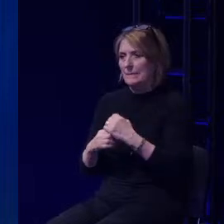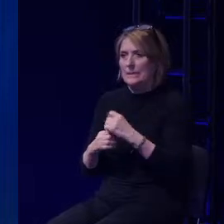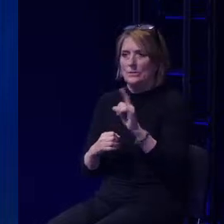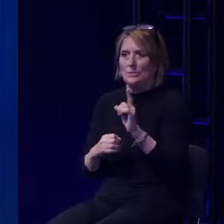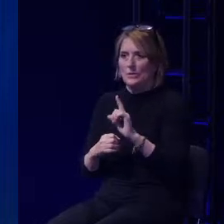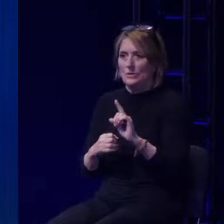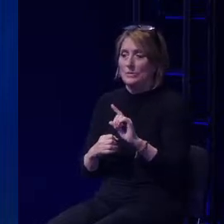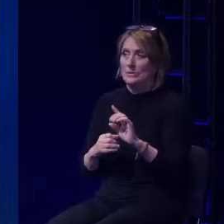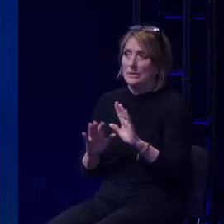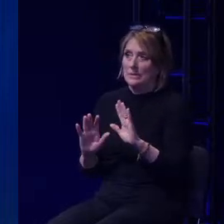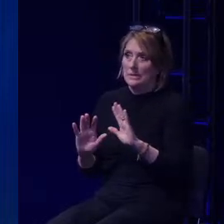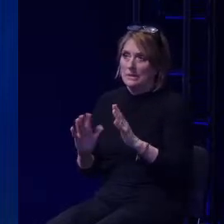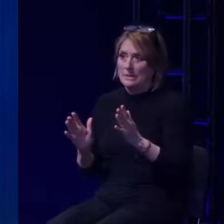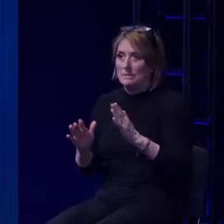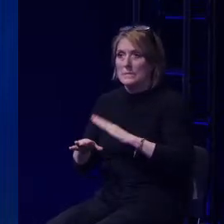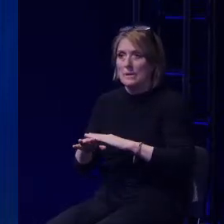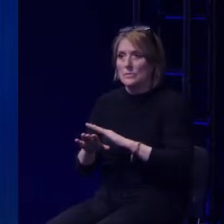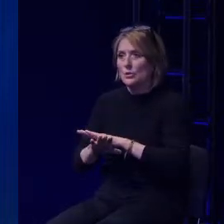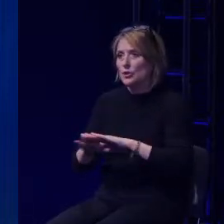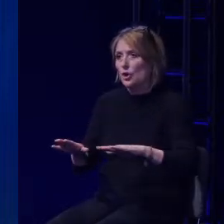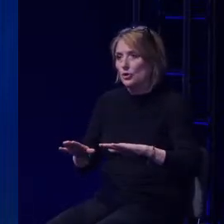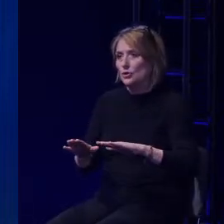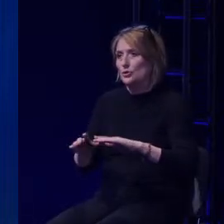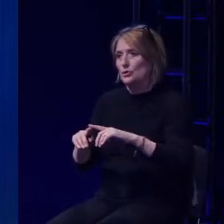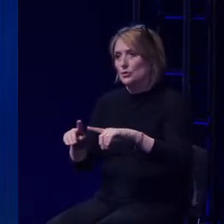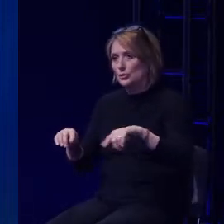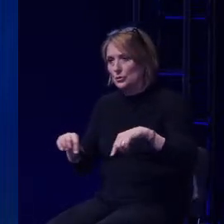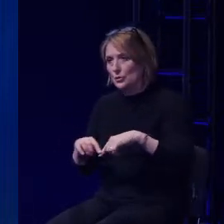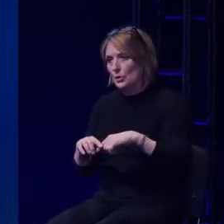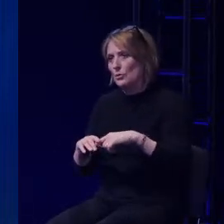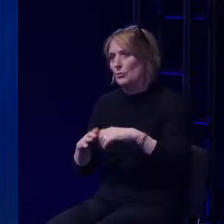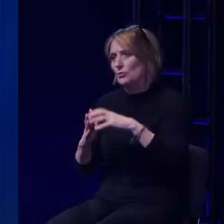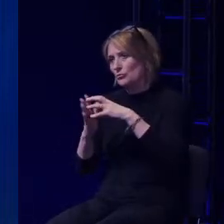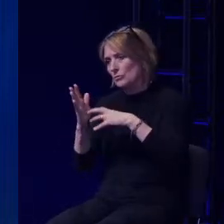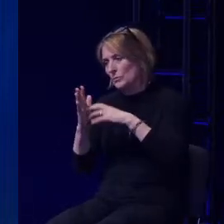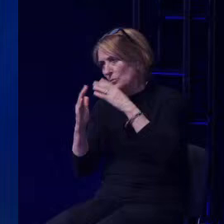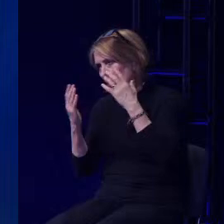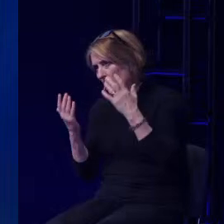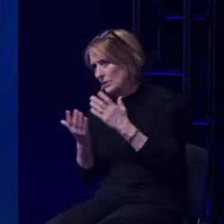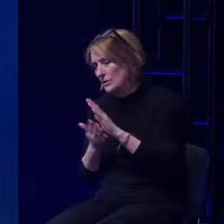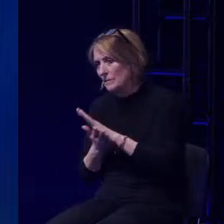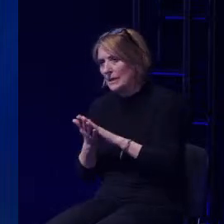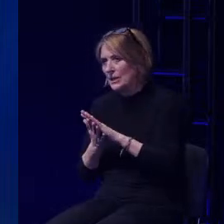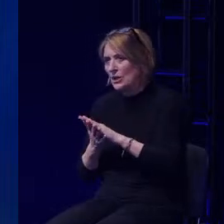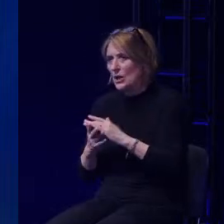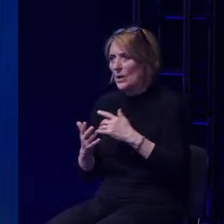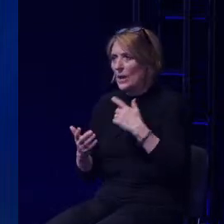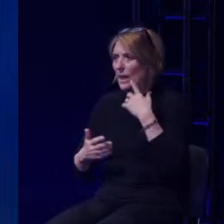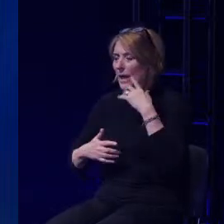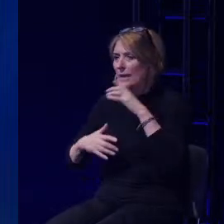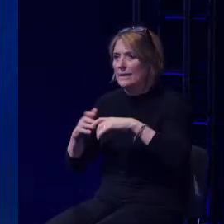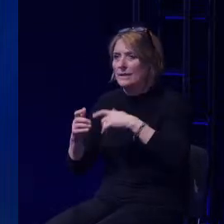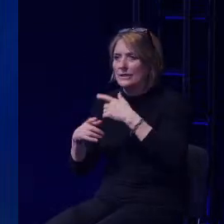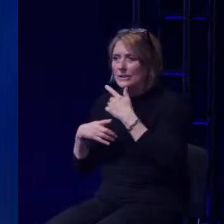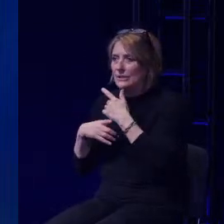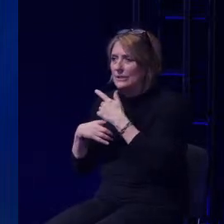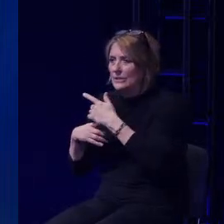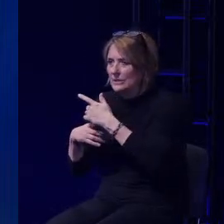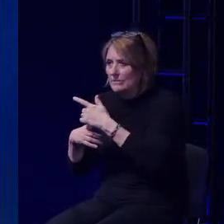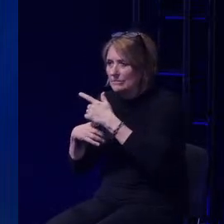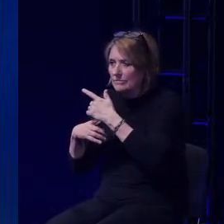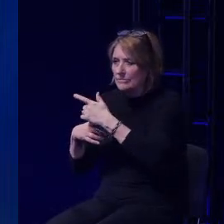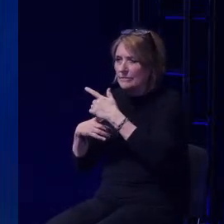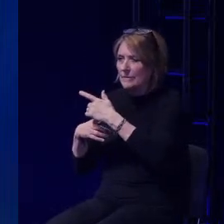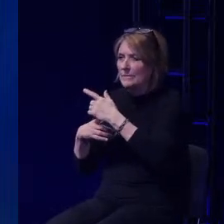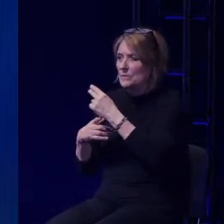one time or another to a non-studio, non-scripted world where you are not only chasing Cartier-Bresson's decisive moment 24